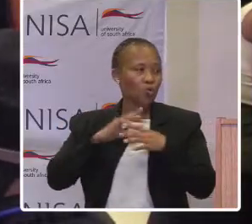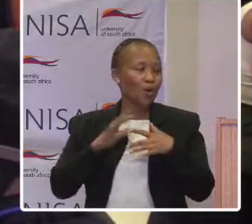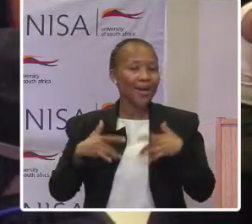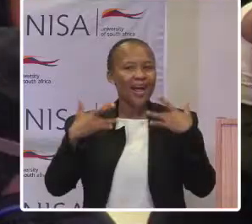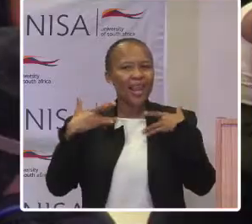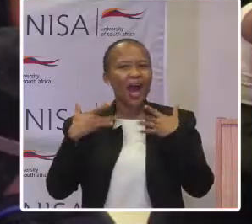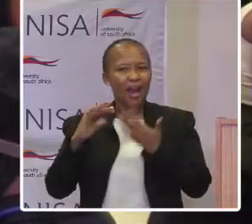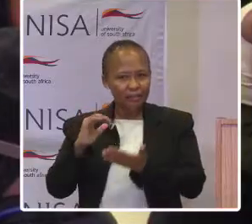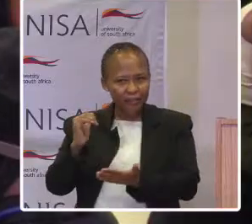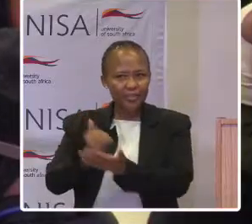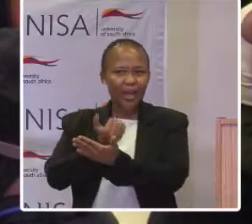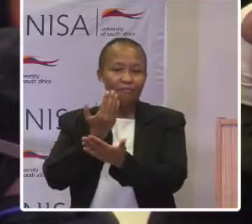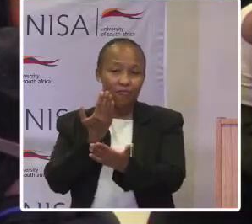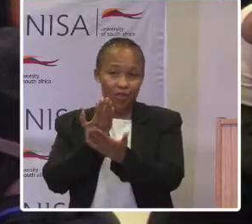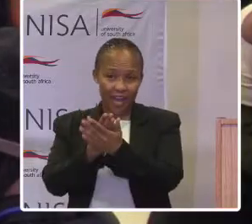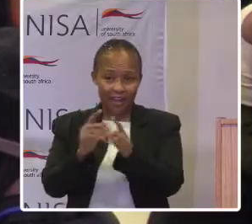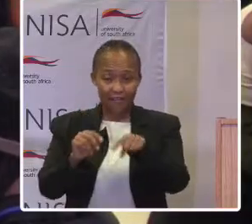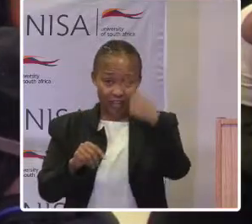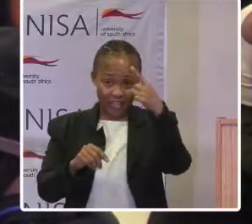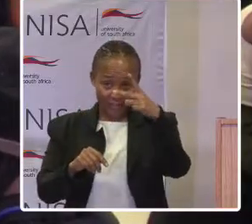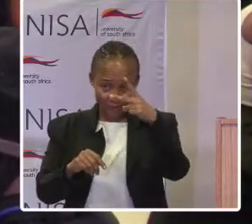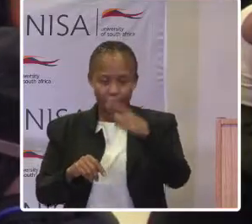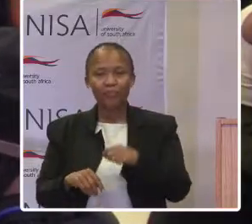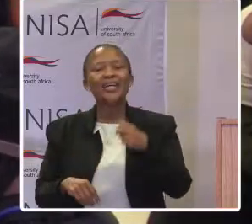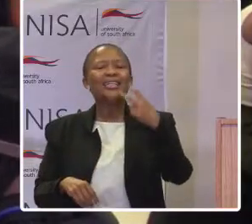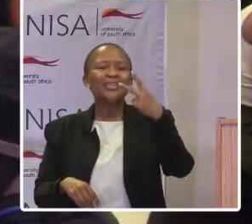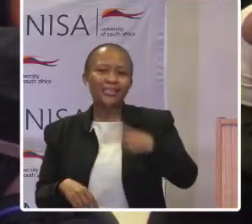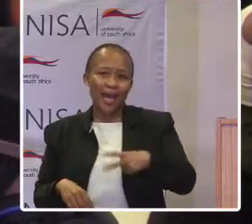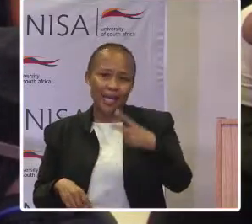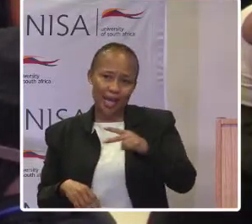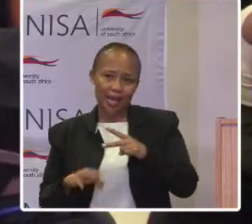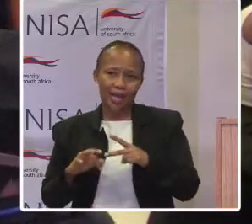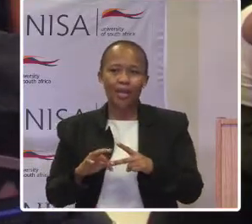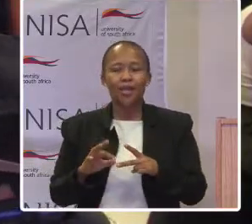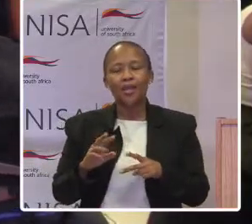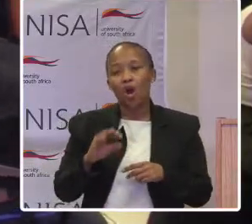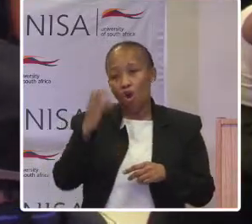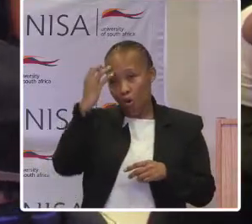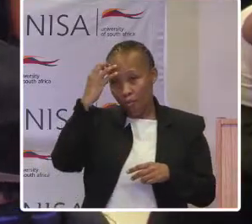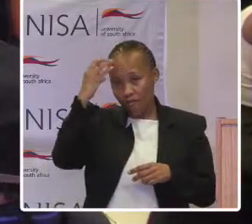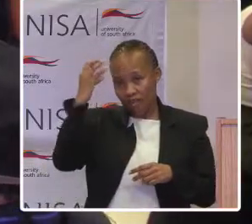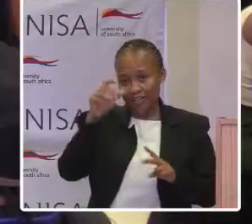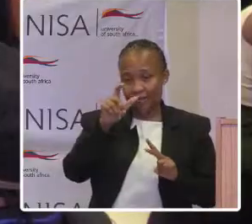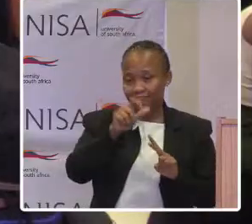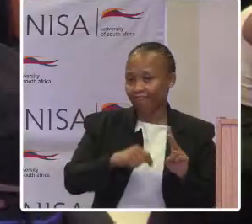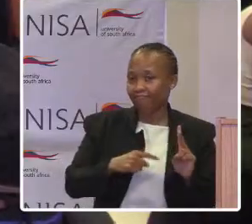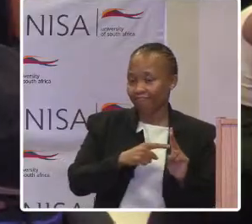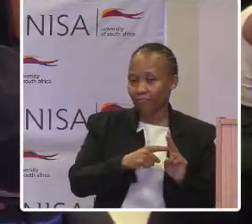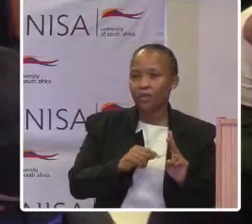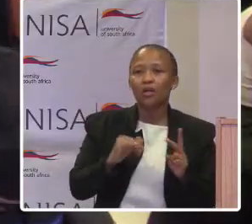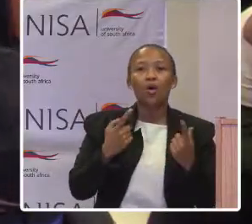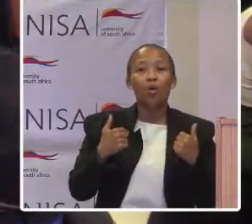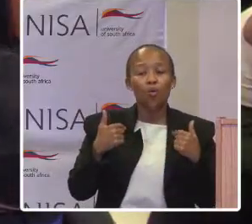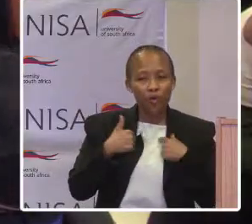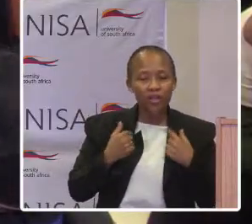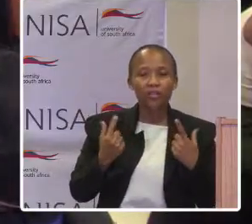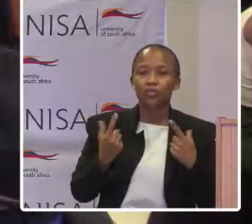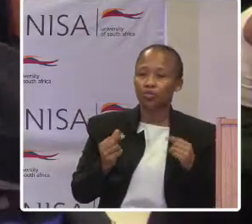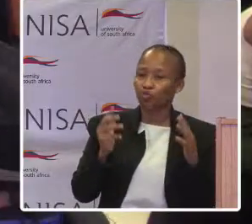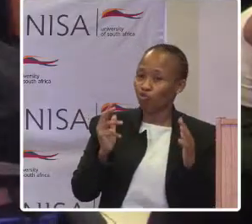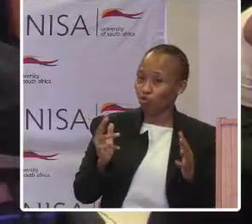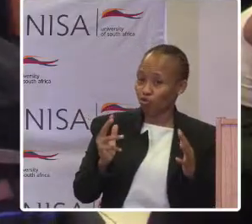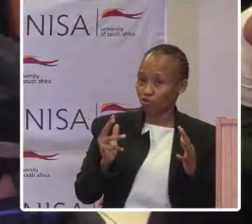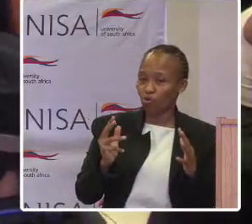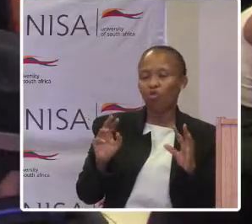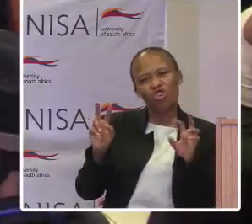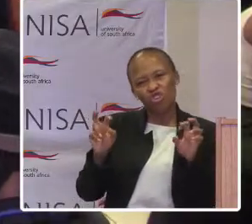we saying? Secondly, Prof, I would want, as we deal with that, we also deal with